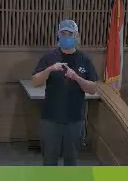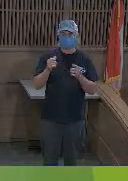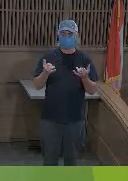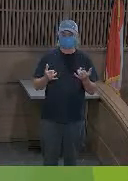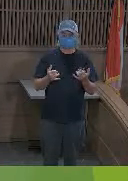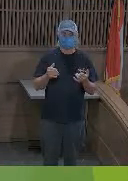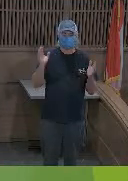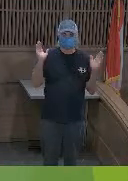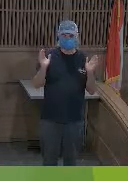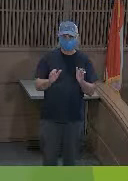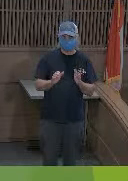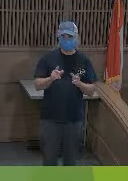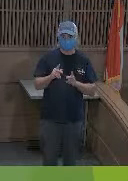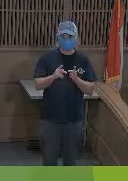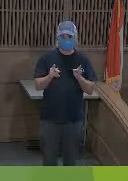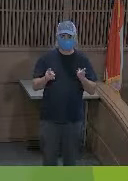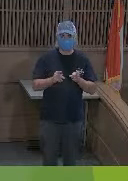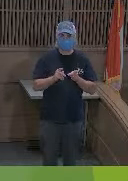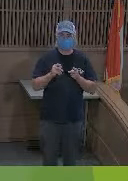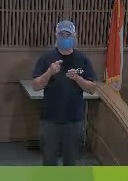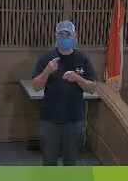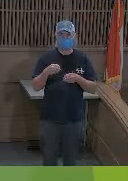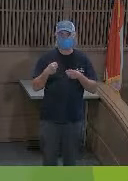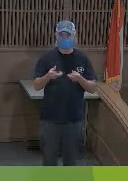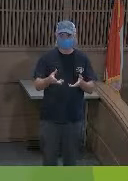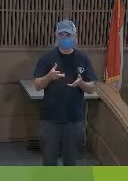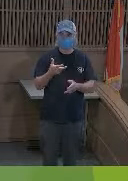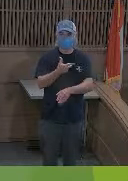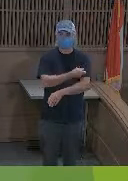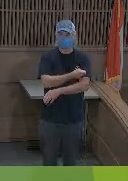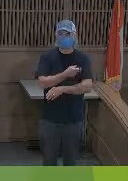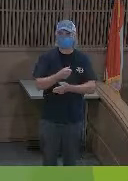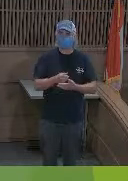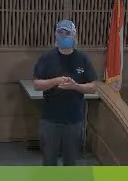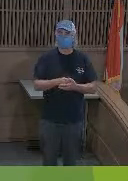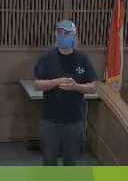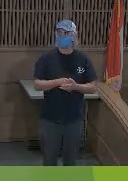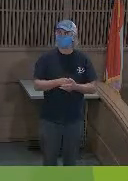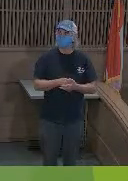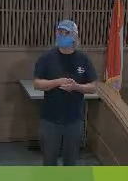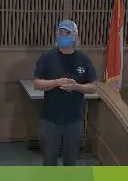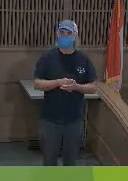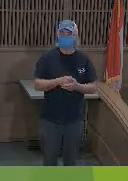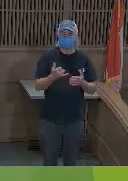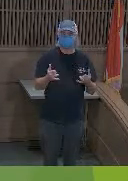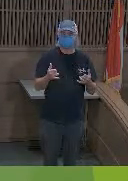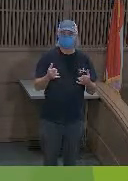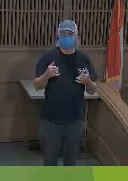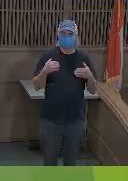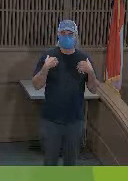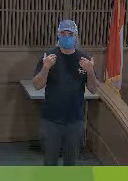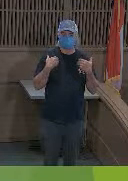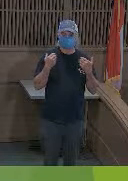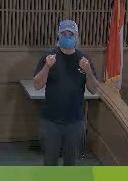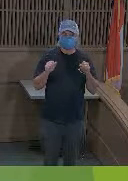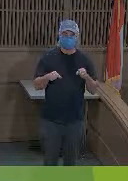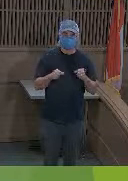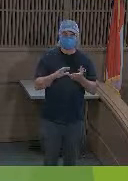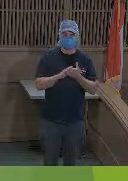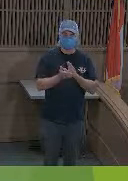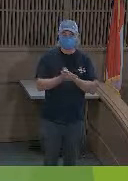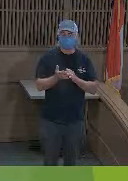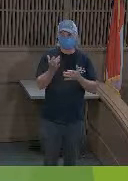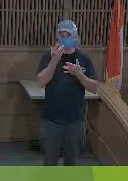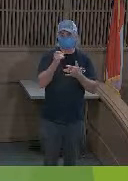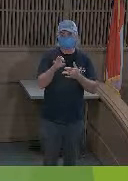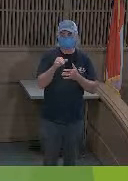to this recent surge and the realization of young adults that they too can become seriously ill if they are not